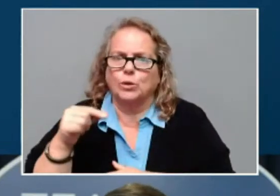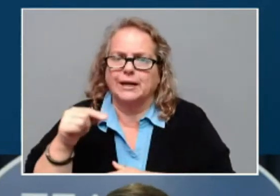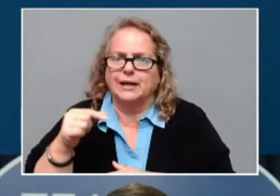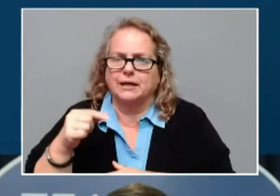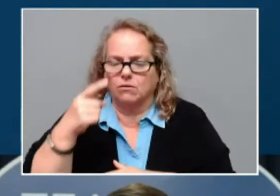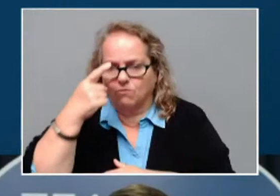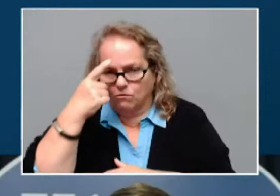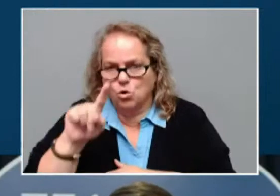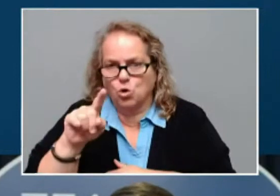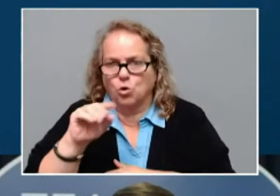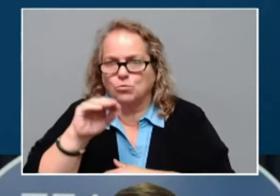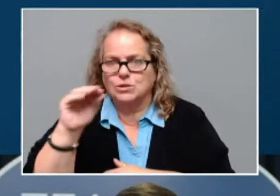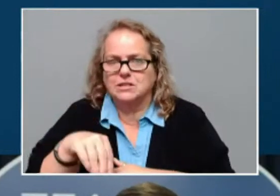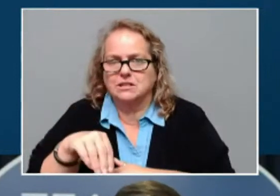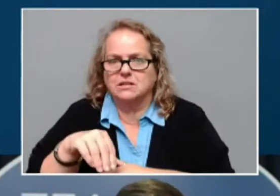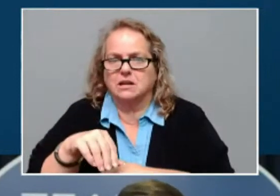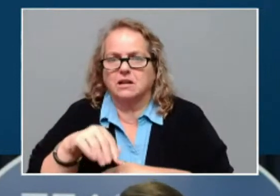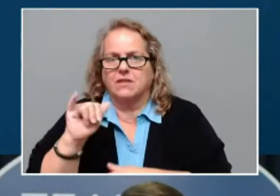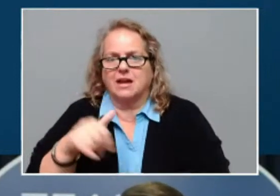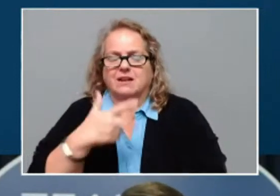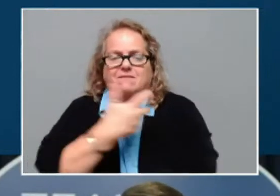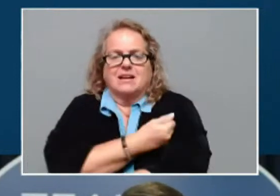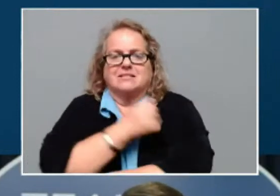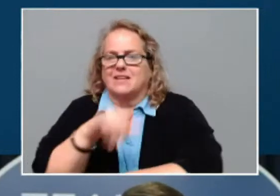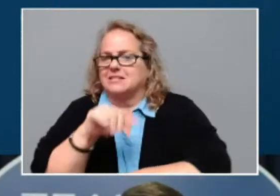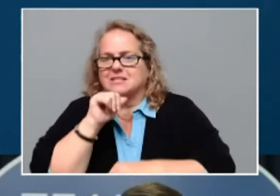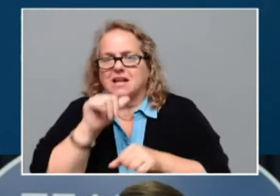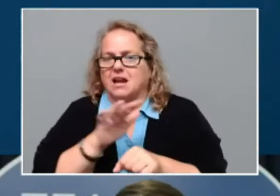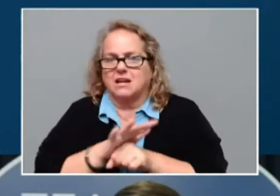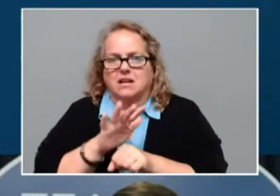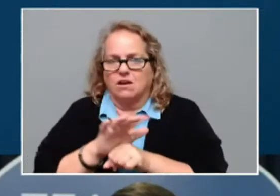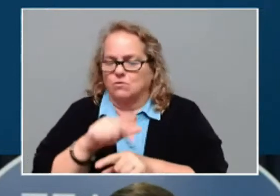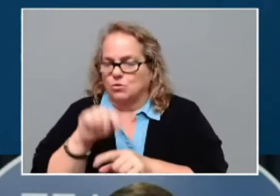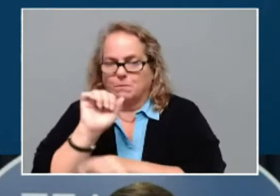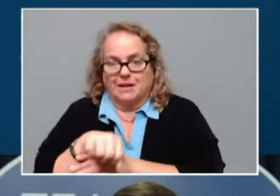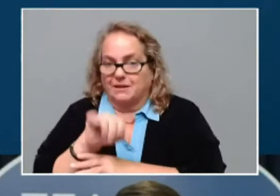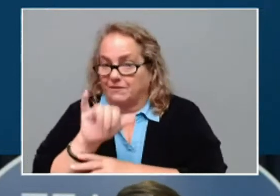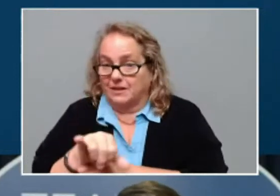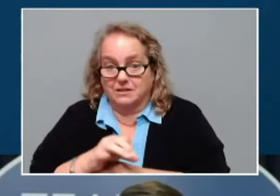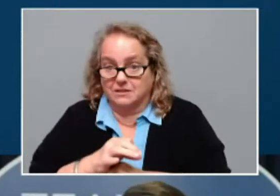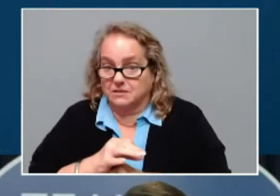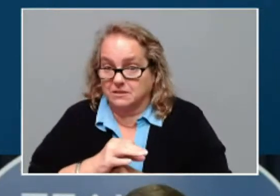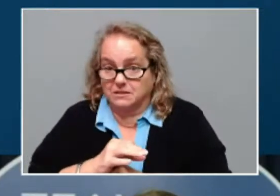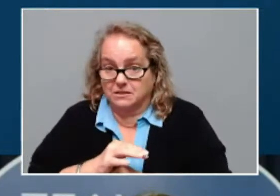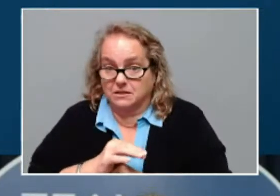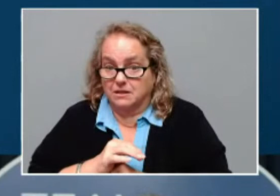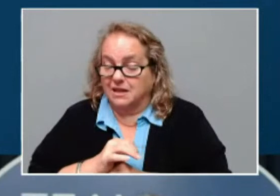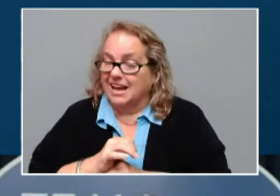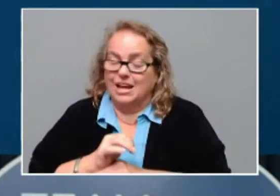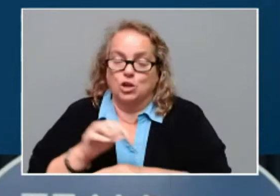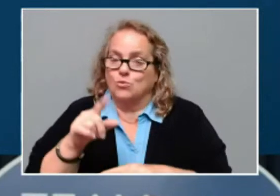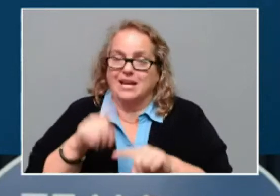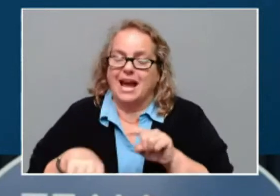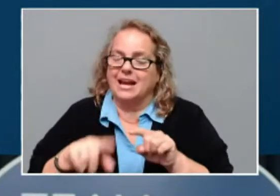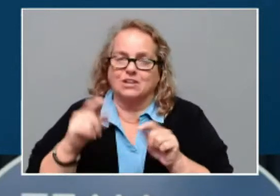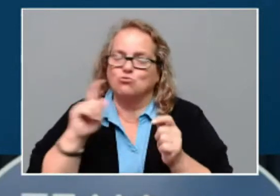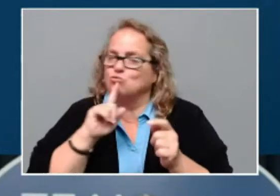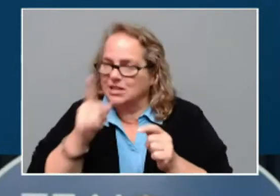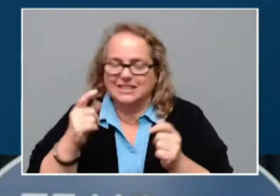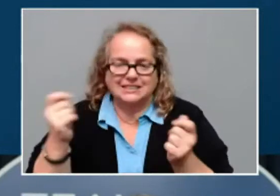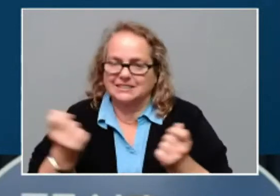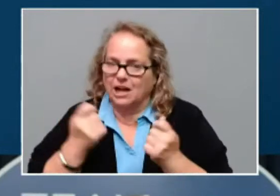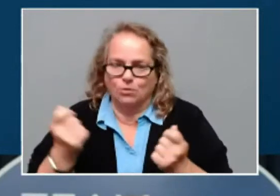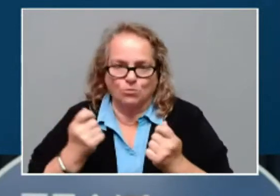percentages vaccinated that aren't enough to beat this thing and aren't enough to necessarily be celebrating. So